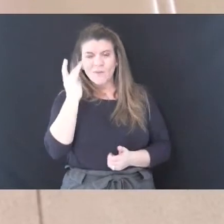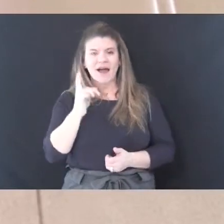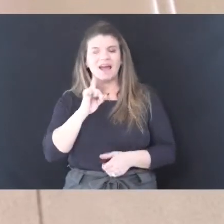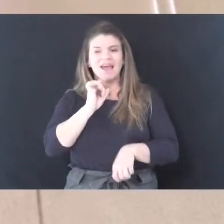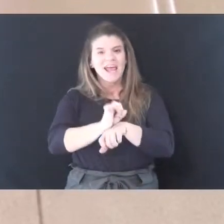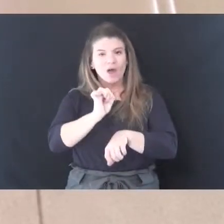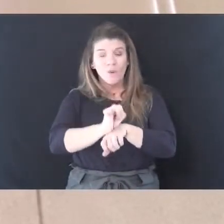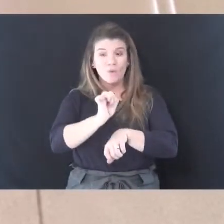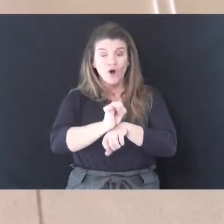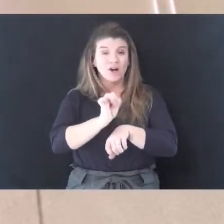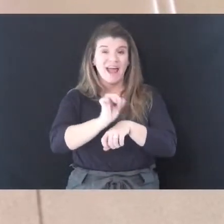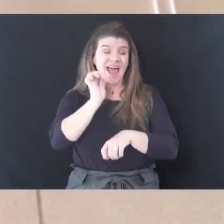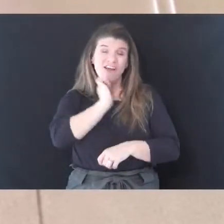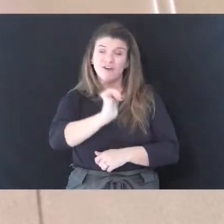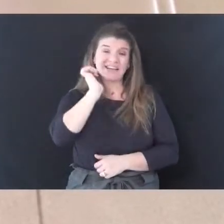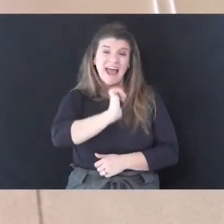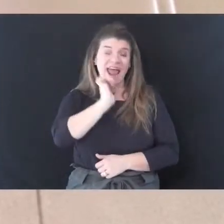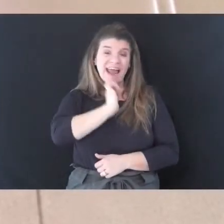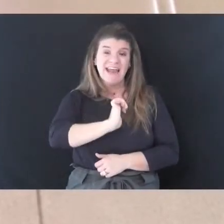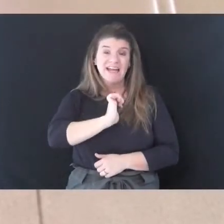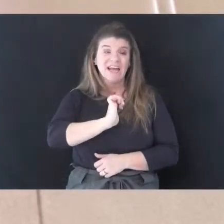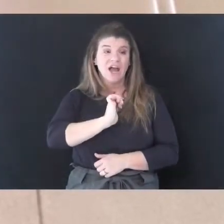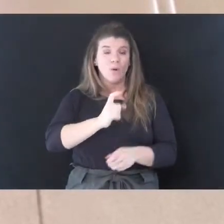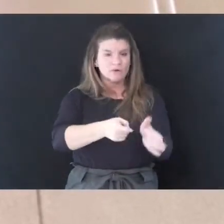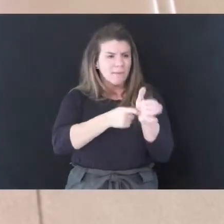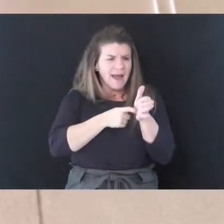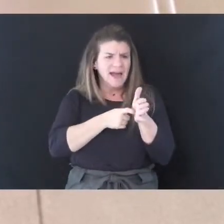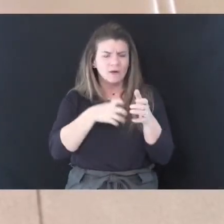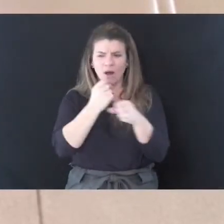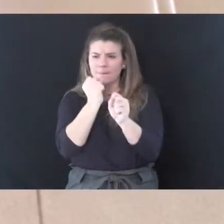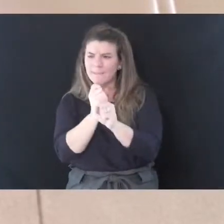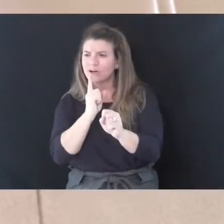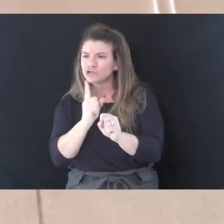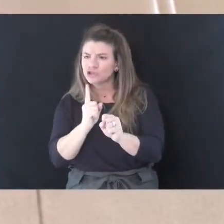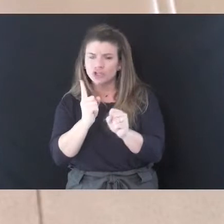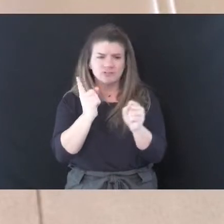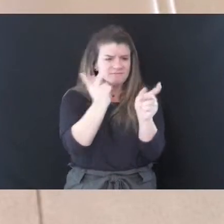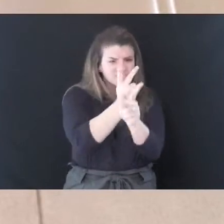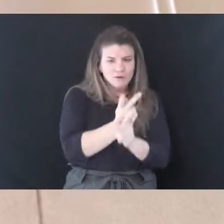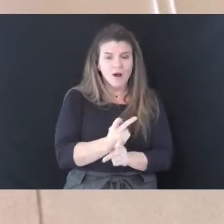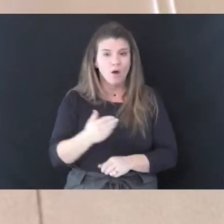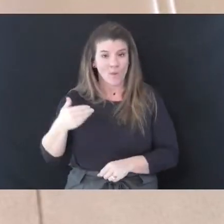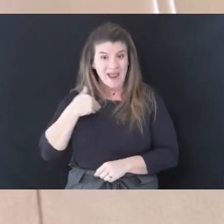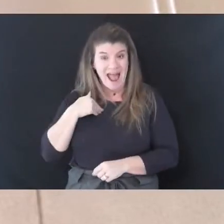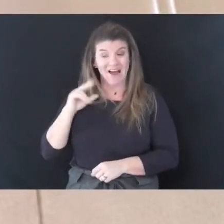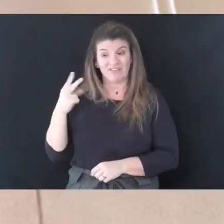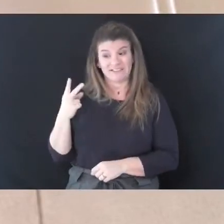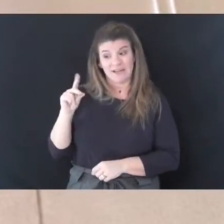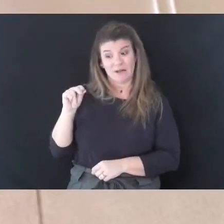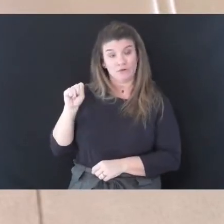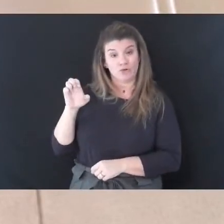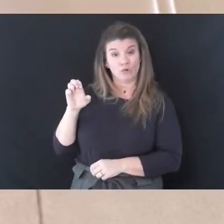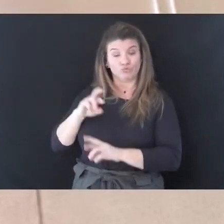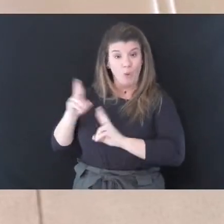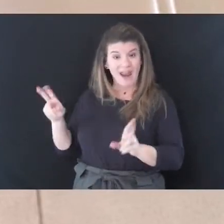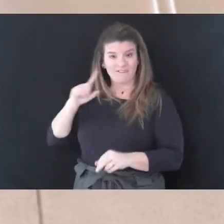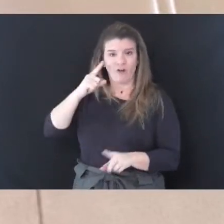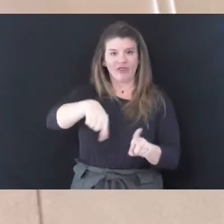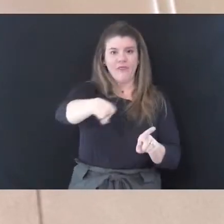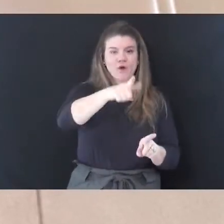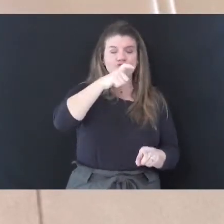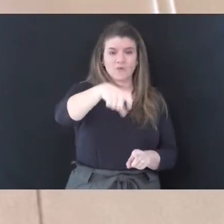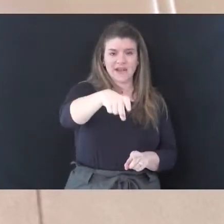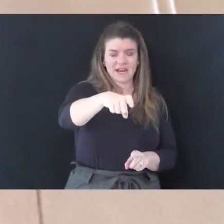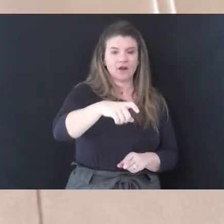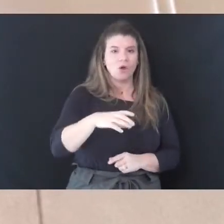significantly every day to manage to make sure that we have second doses available for those who need them. We'll